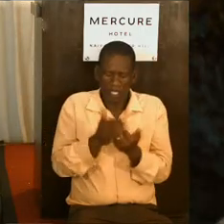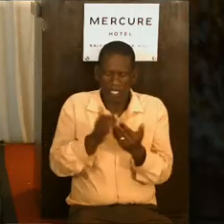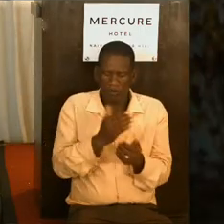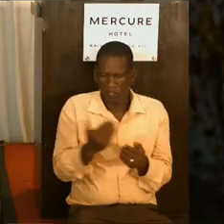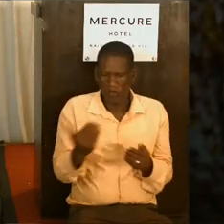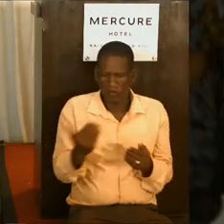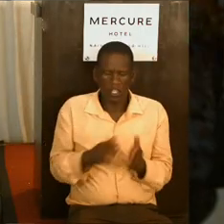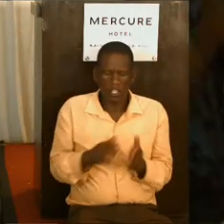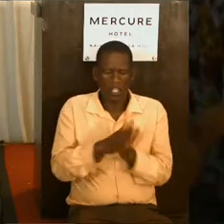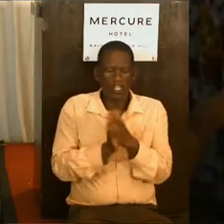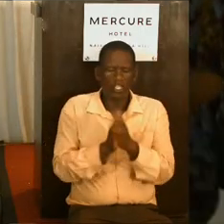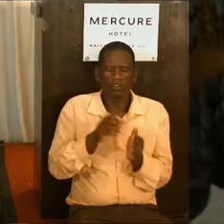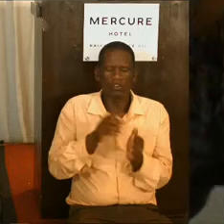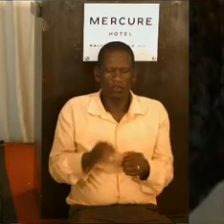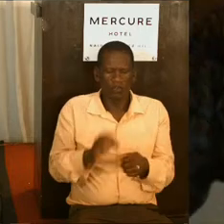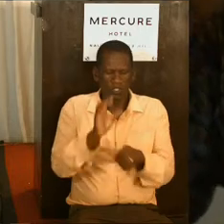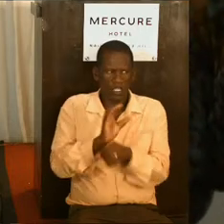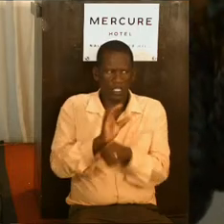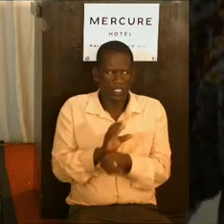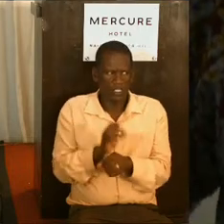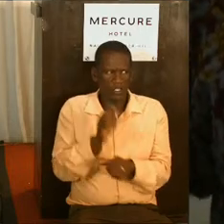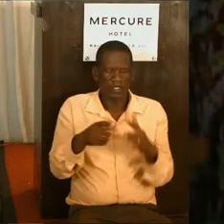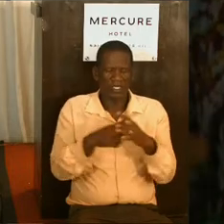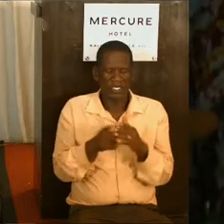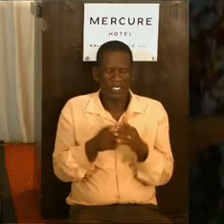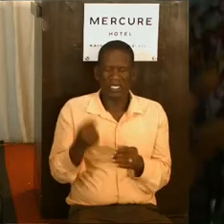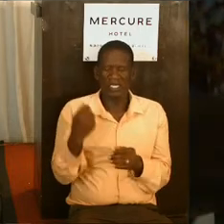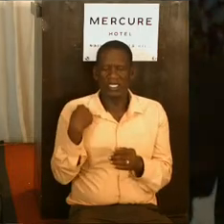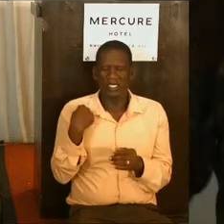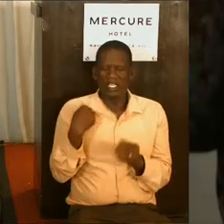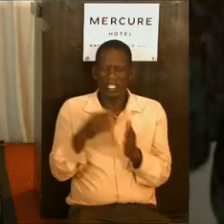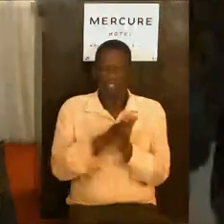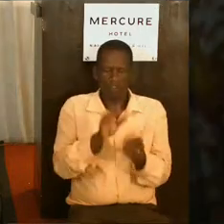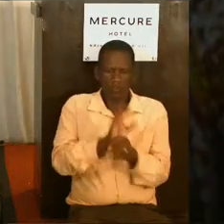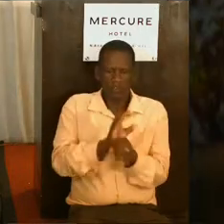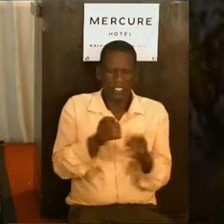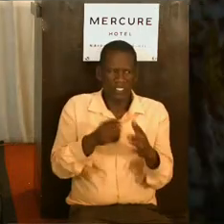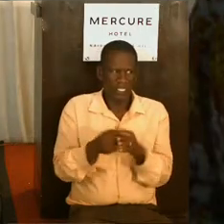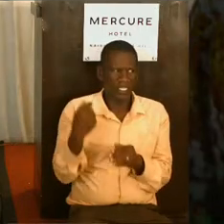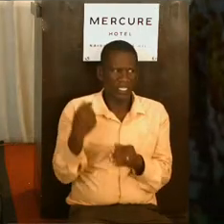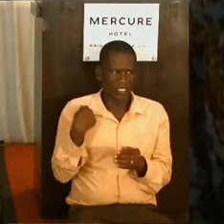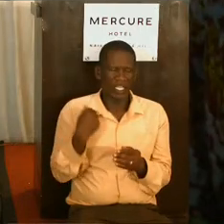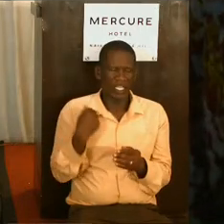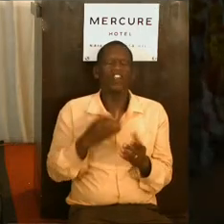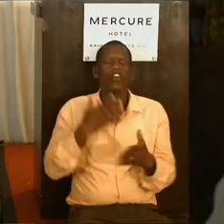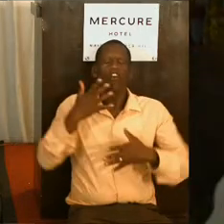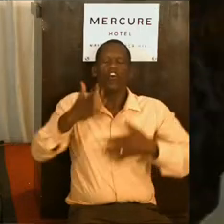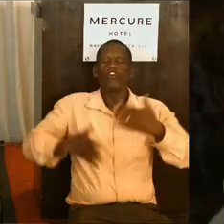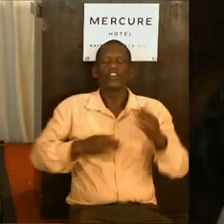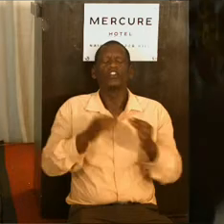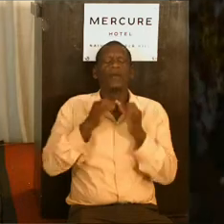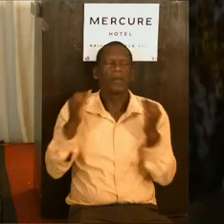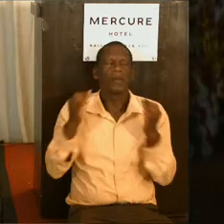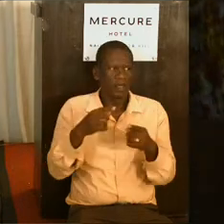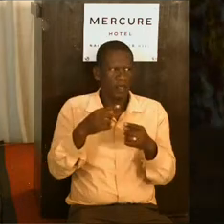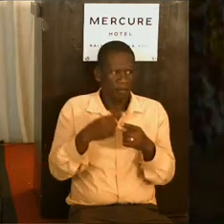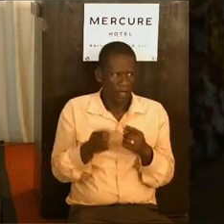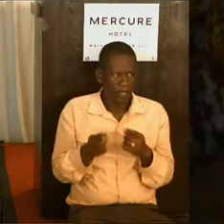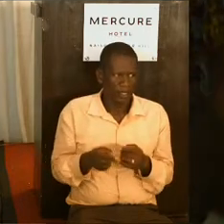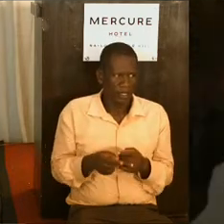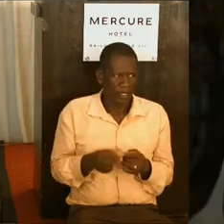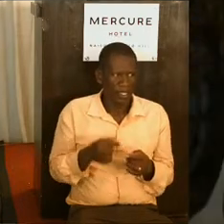the story of churches that started yesterday I know I confessed to my priest but I